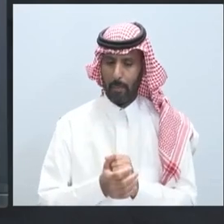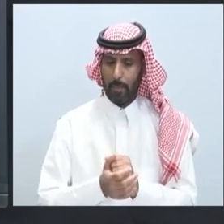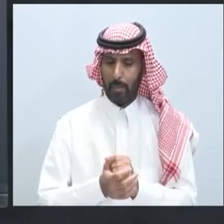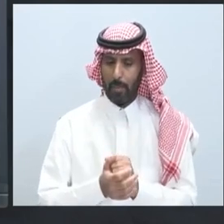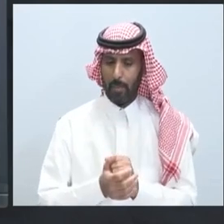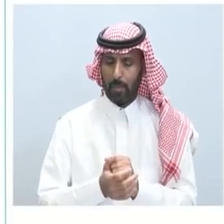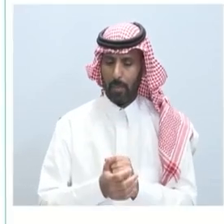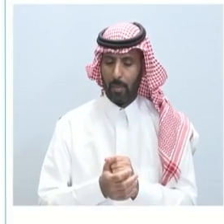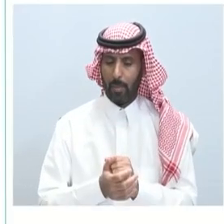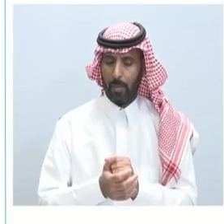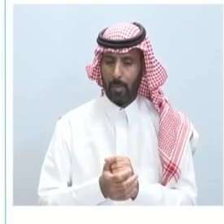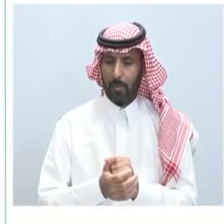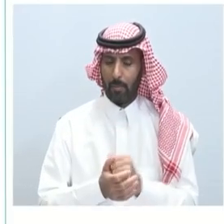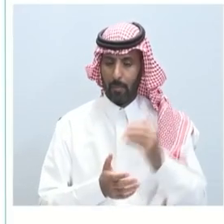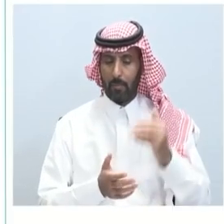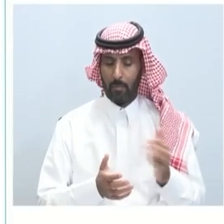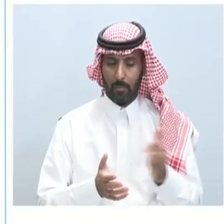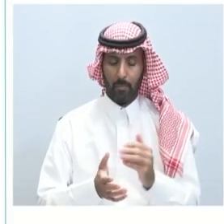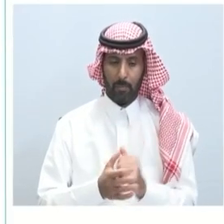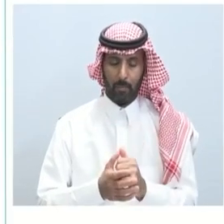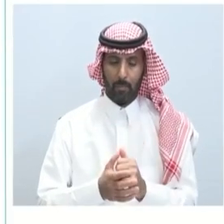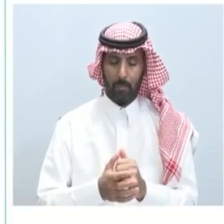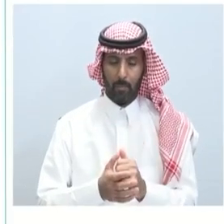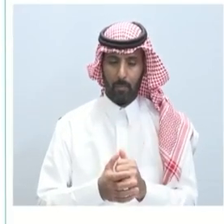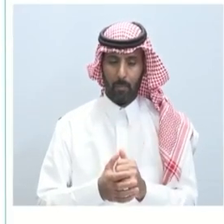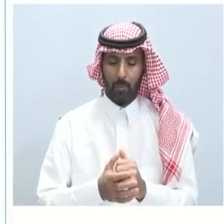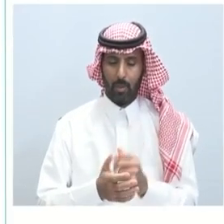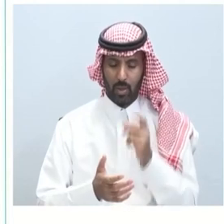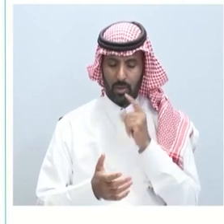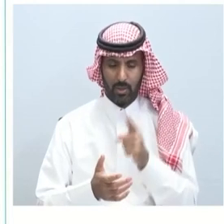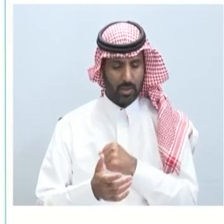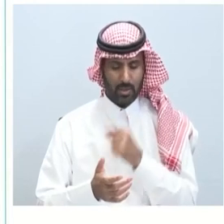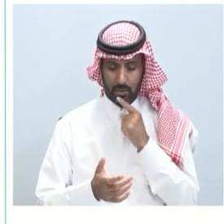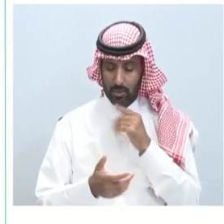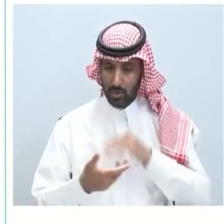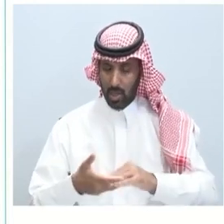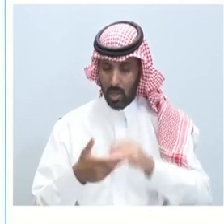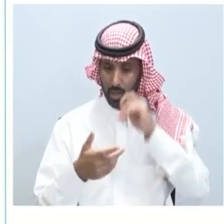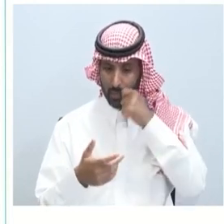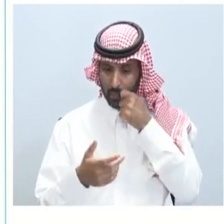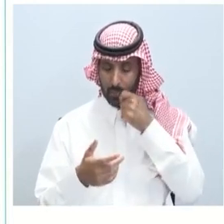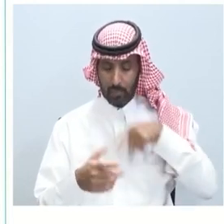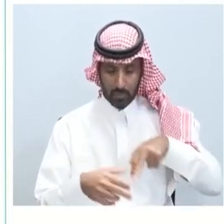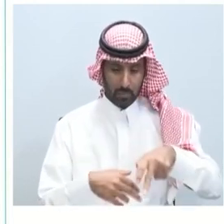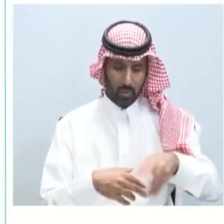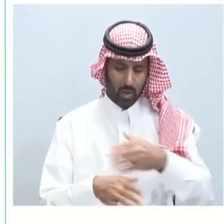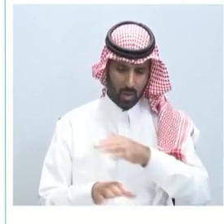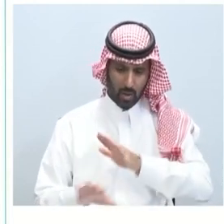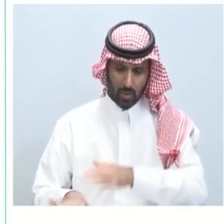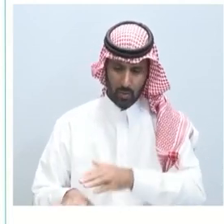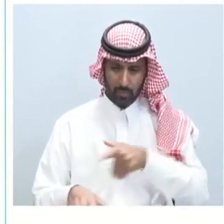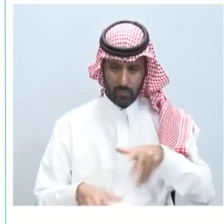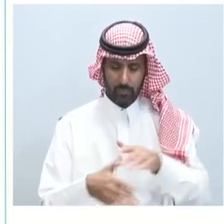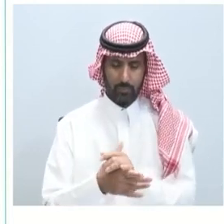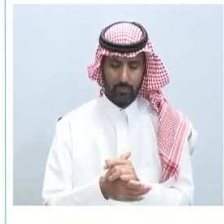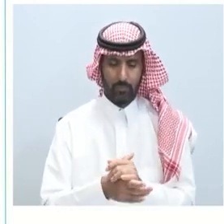So let's see the correct answer here. Together, he does not help the man, but hurries to catch his